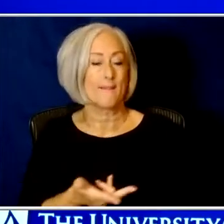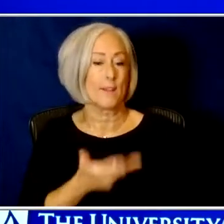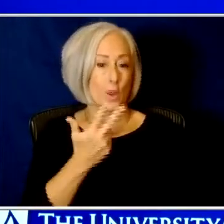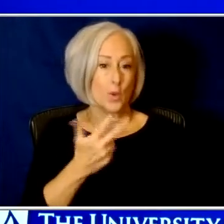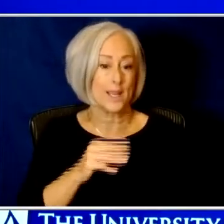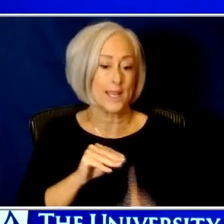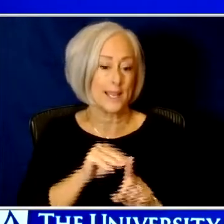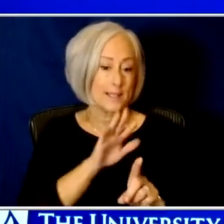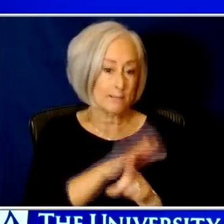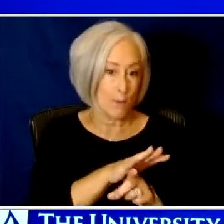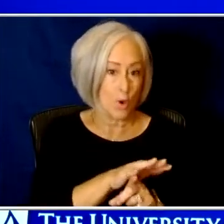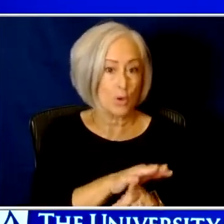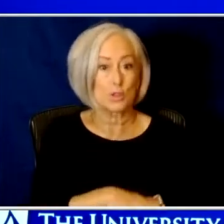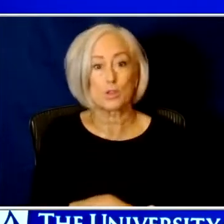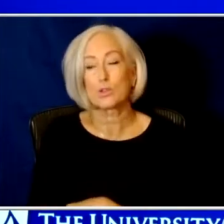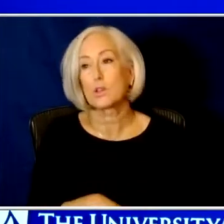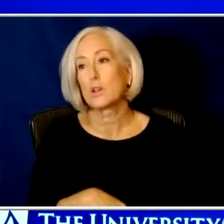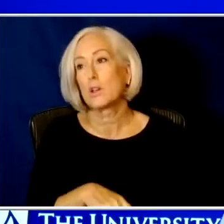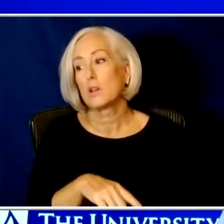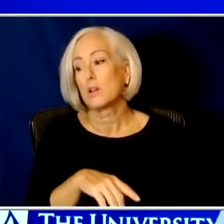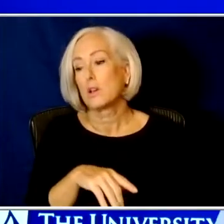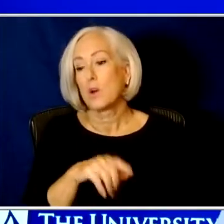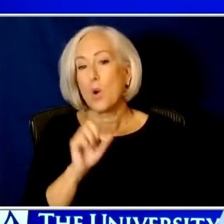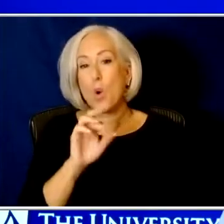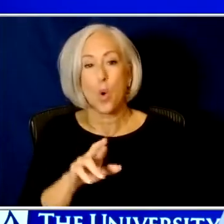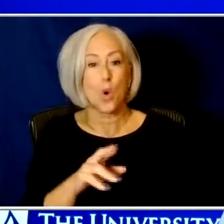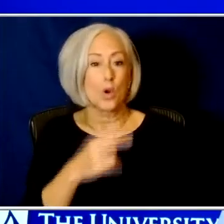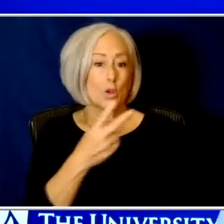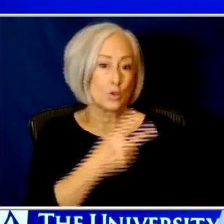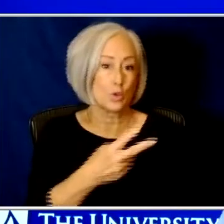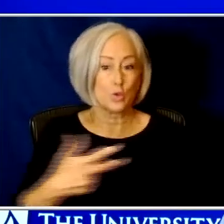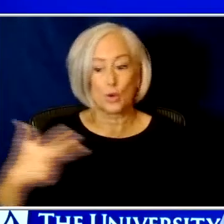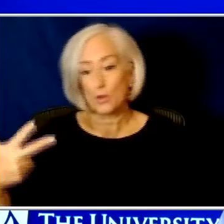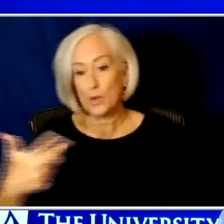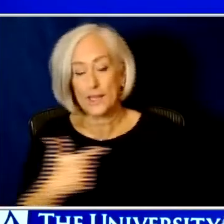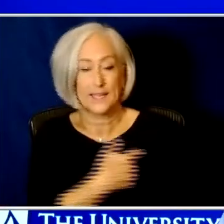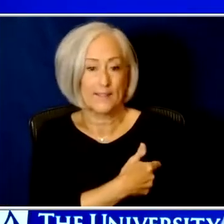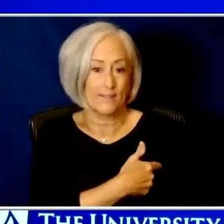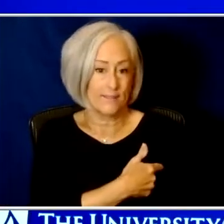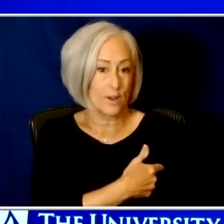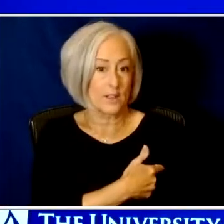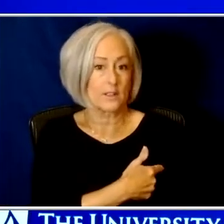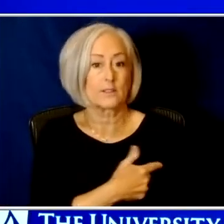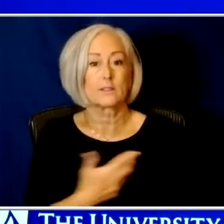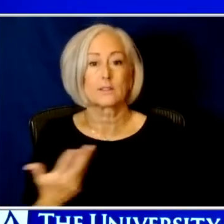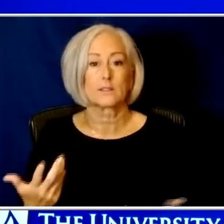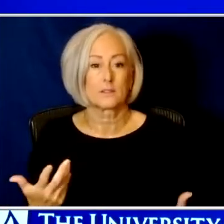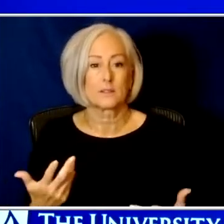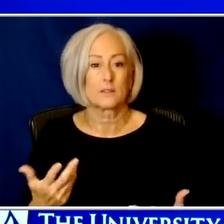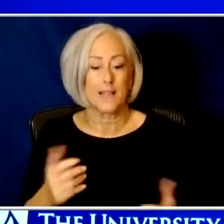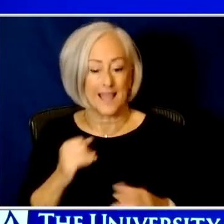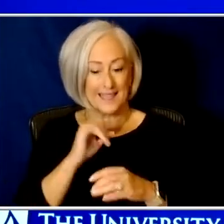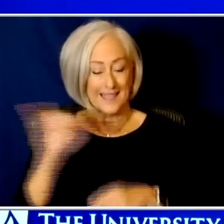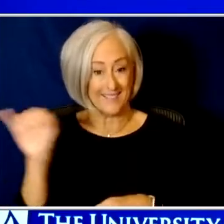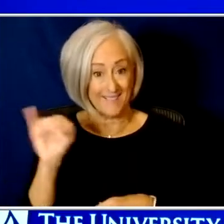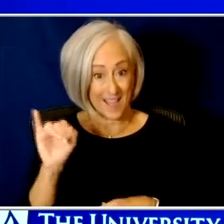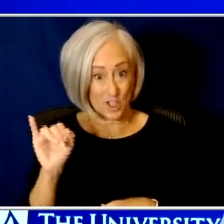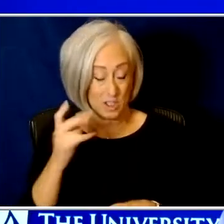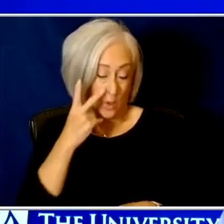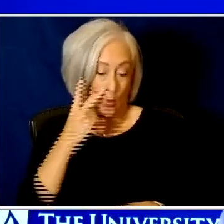right? Come Friday when it's a high of 55 degrees here in Kansas City, and people start going back inside. That's, I think, the next big